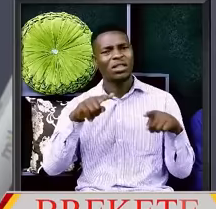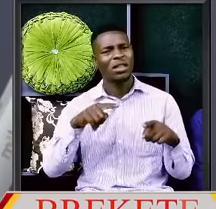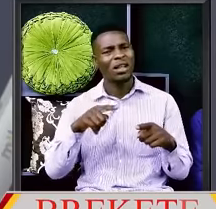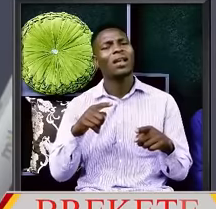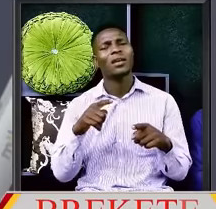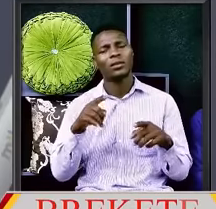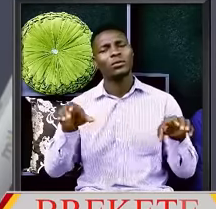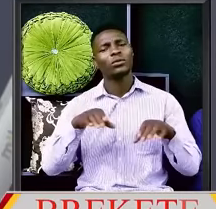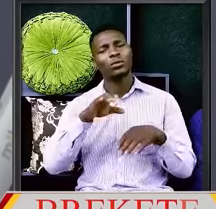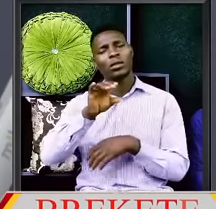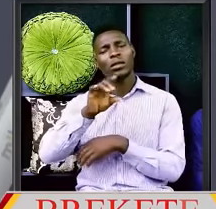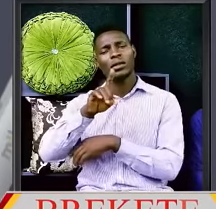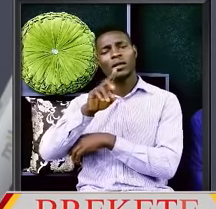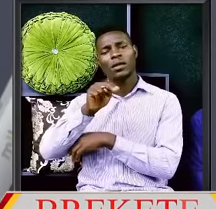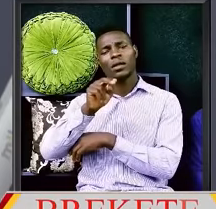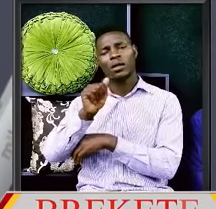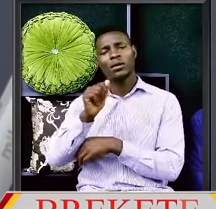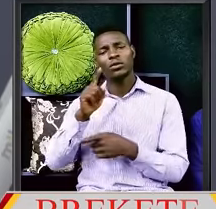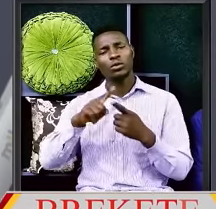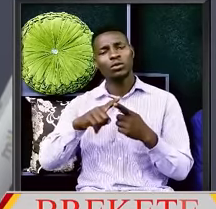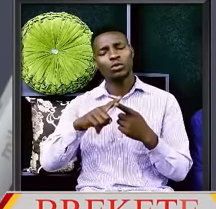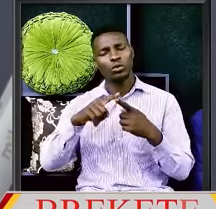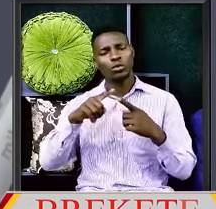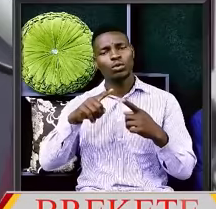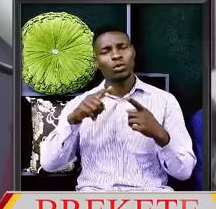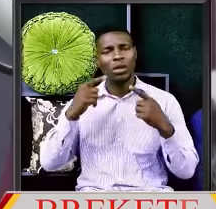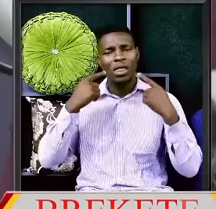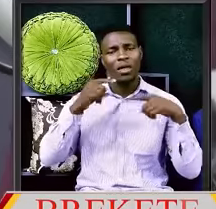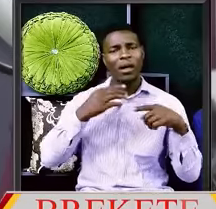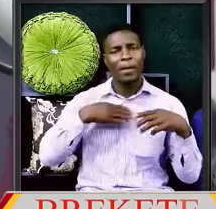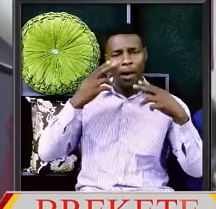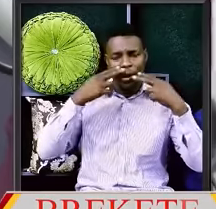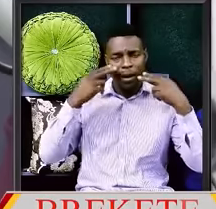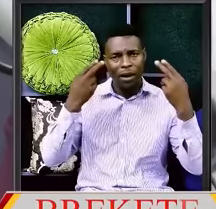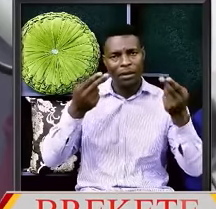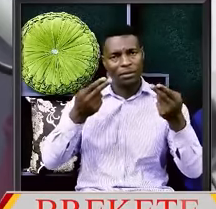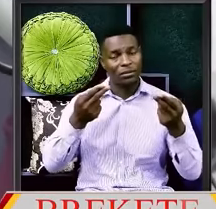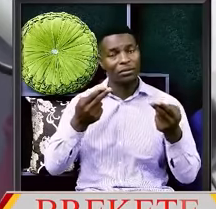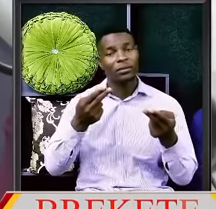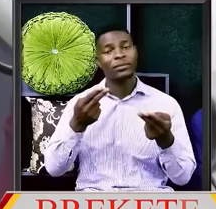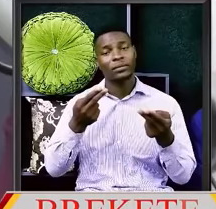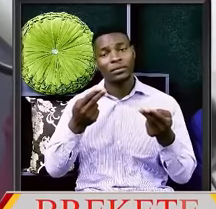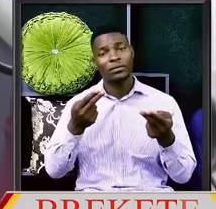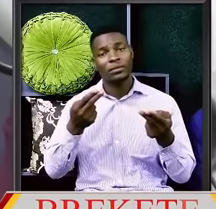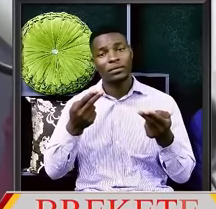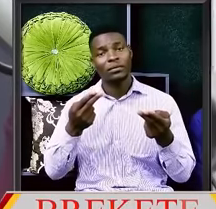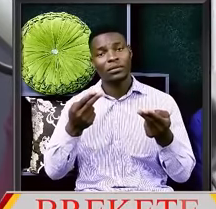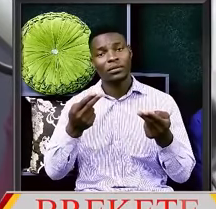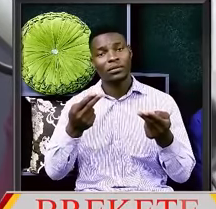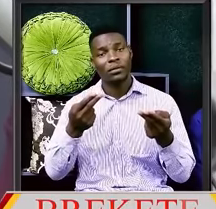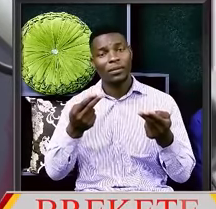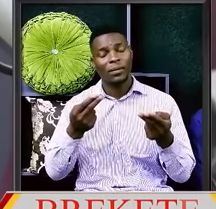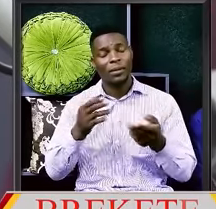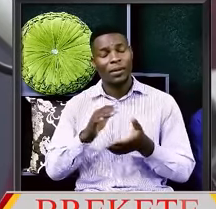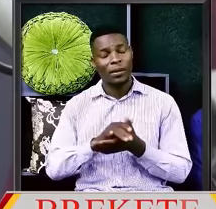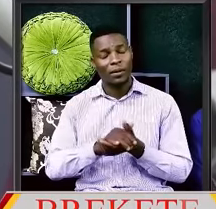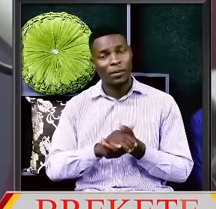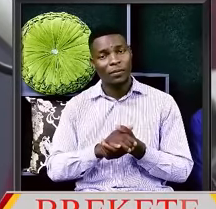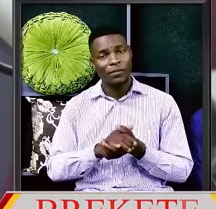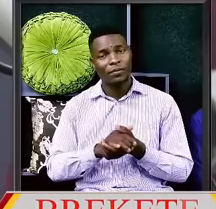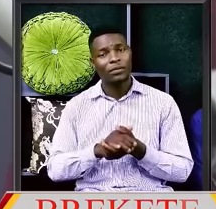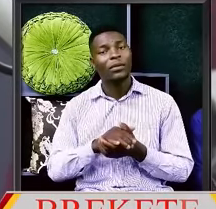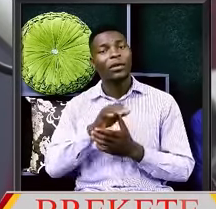innocence. This is true as a mother. Now, woman, when you get Bele, now you know who give him Bele. Okay? Now, there is a lot of conspiracy in this Mohbad's